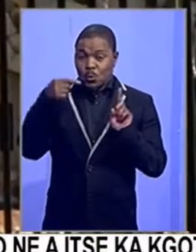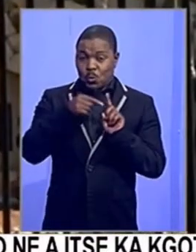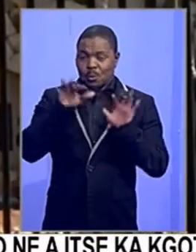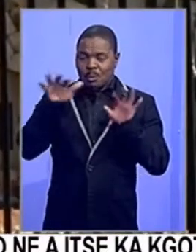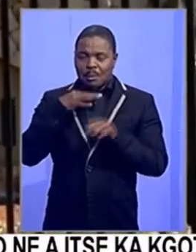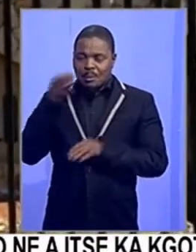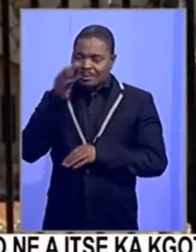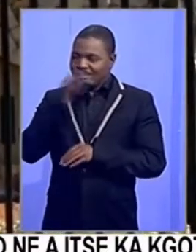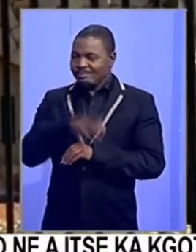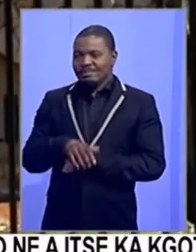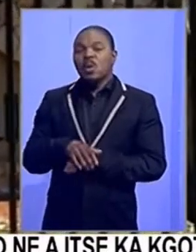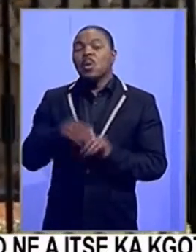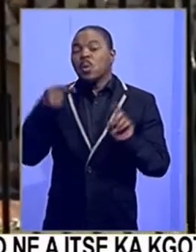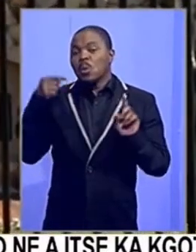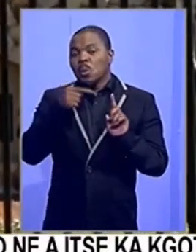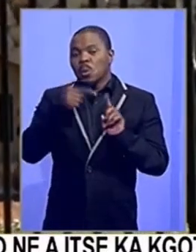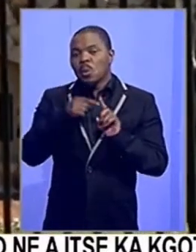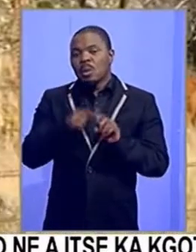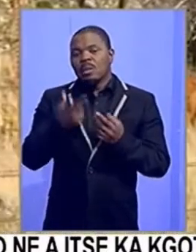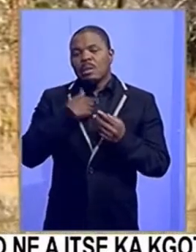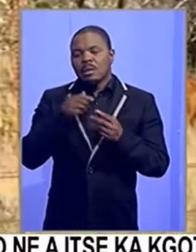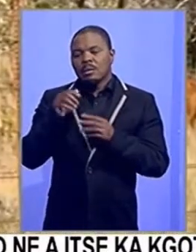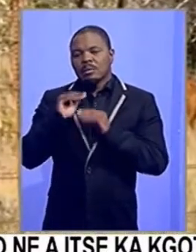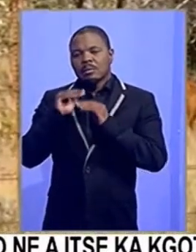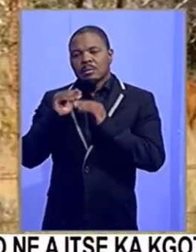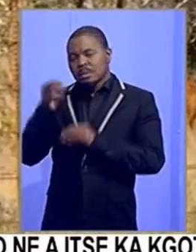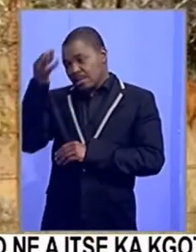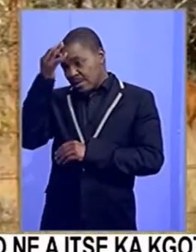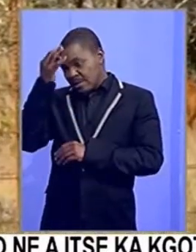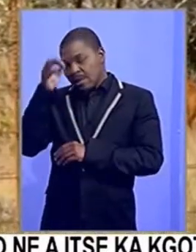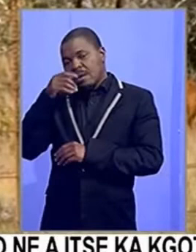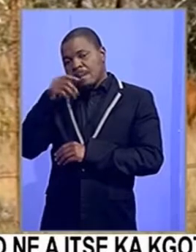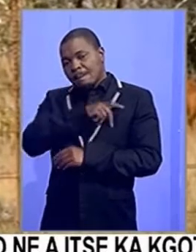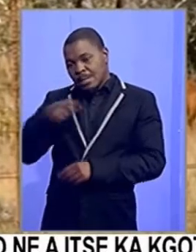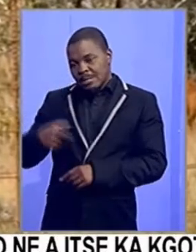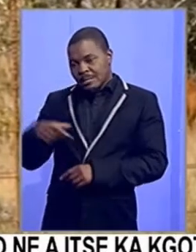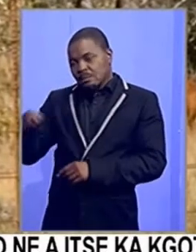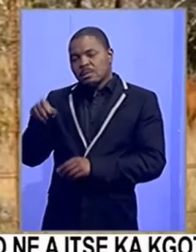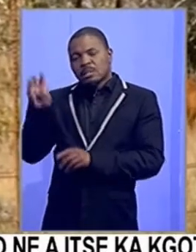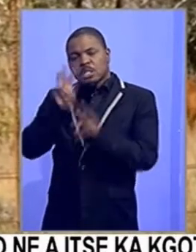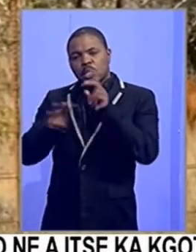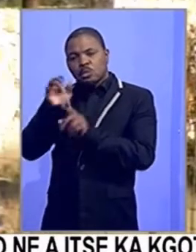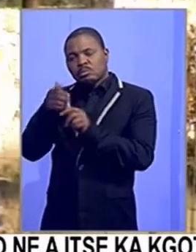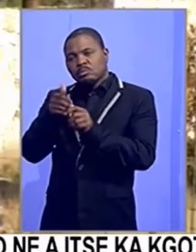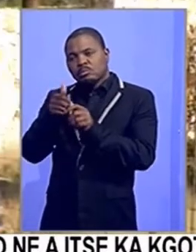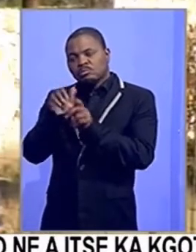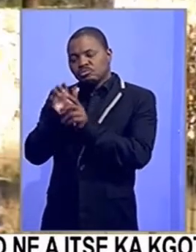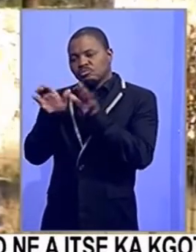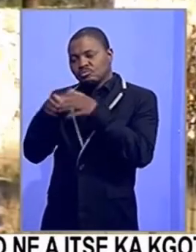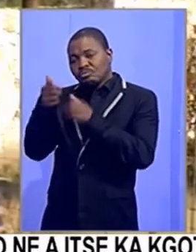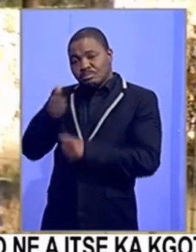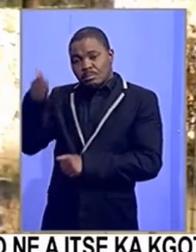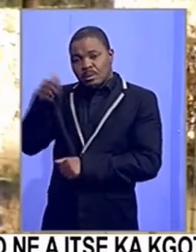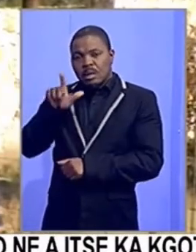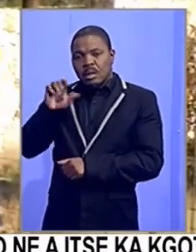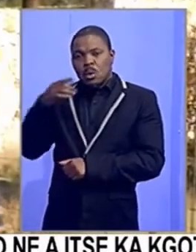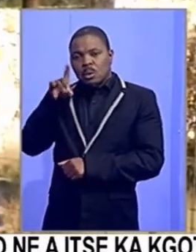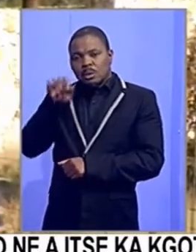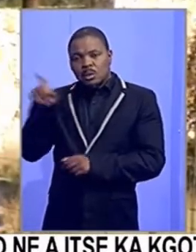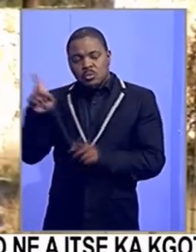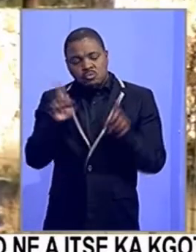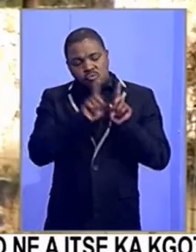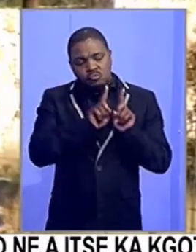gape ka go felegetsa mookamedi wa unit ya tshireletso ya mopresidente Mayor General wa Lerodi ka nako ya ditheritsano tsa sephiri